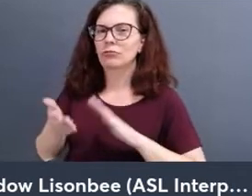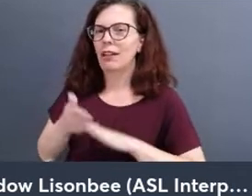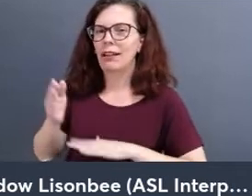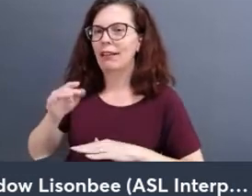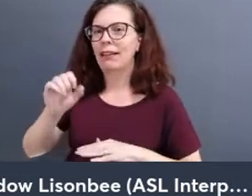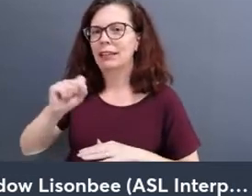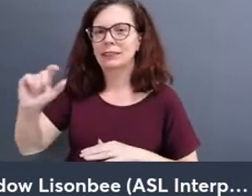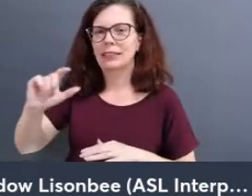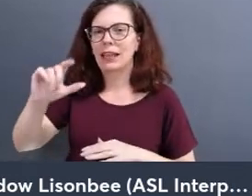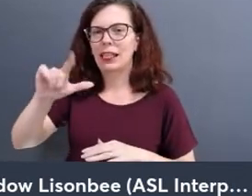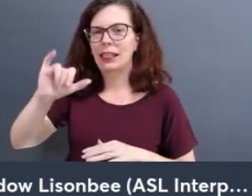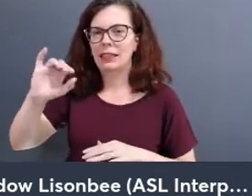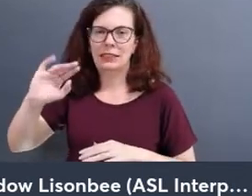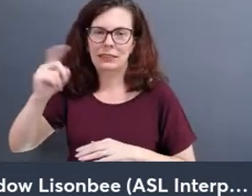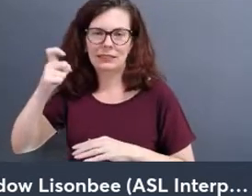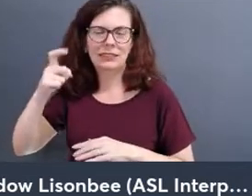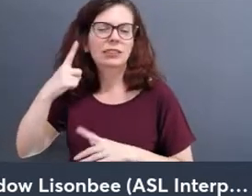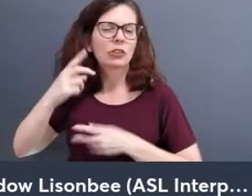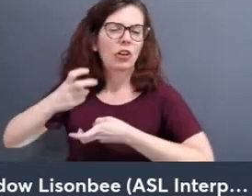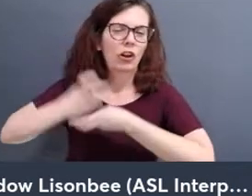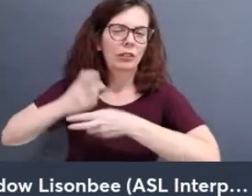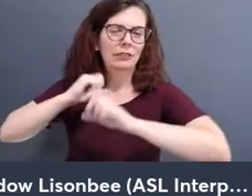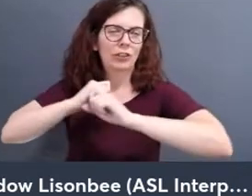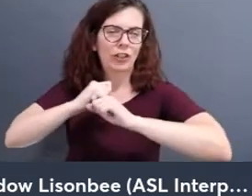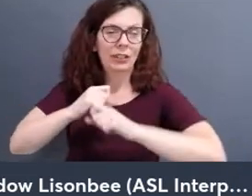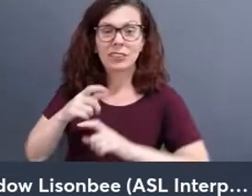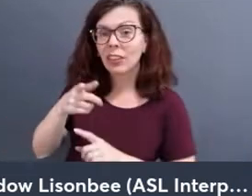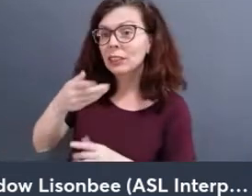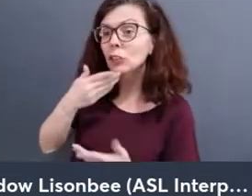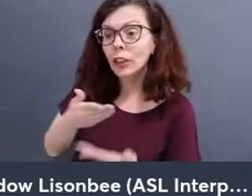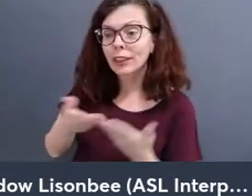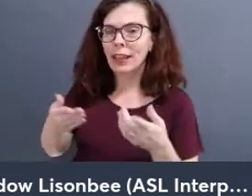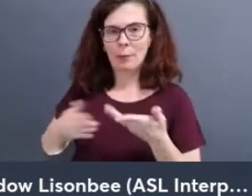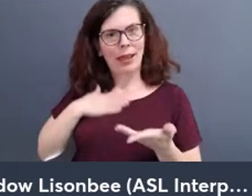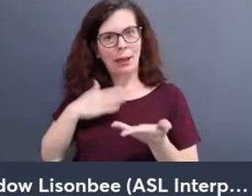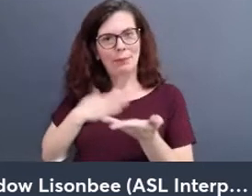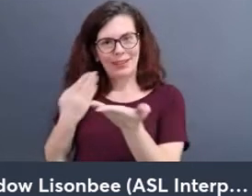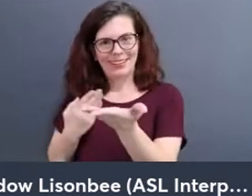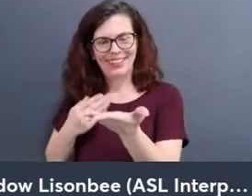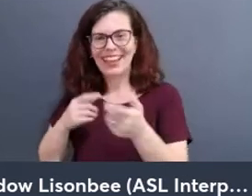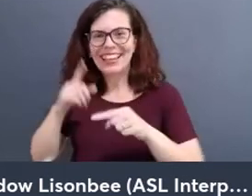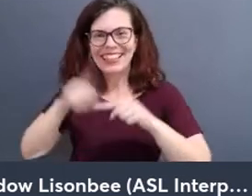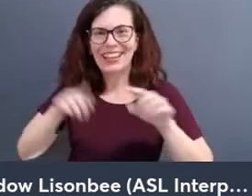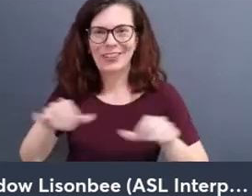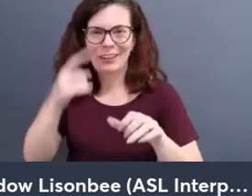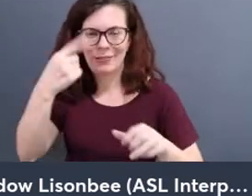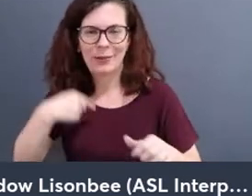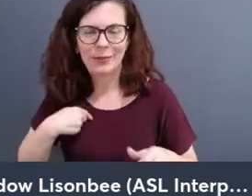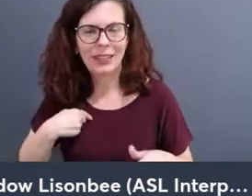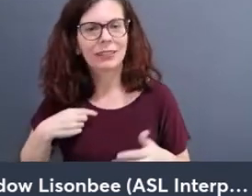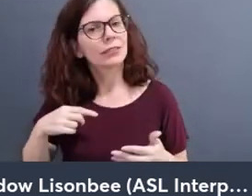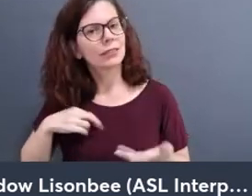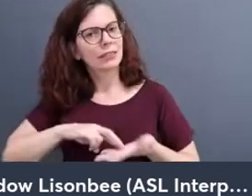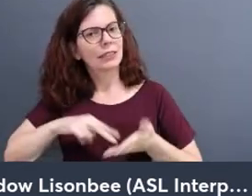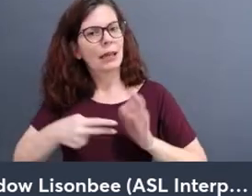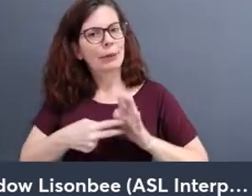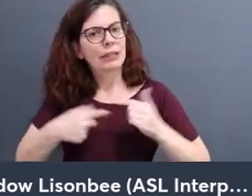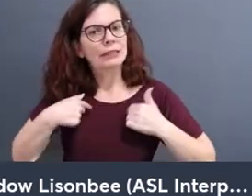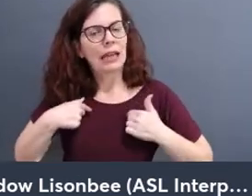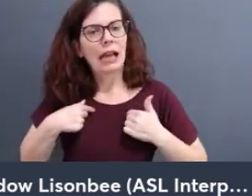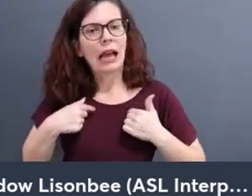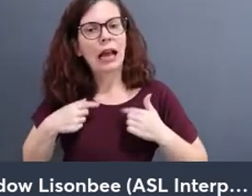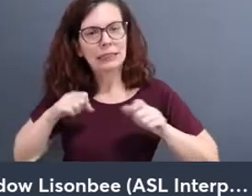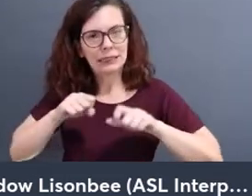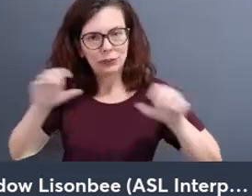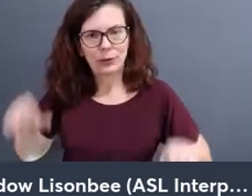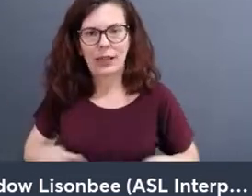again, because of that hardened security. So this is actually a good thing. I'm kind of happy that it's not able to do this for me, because I need to, to take this